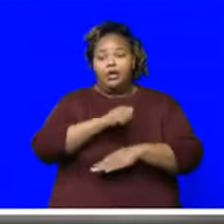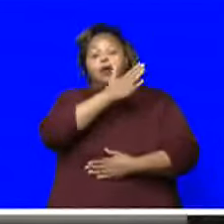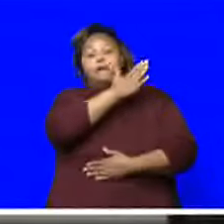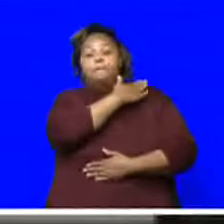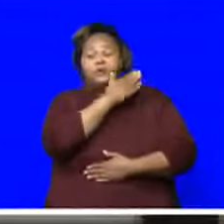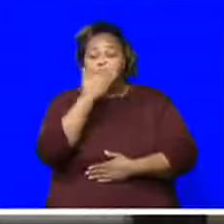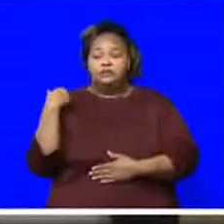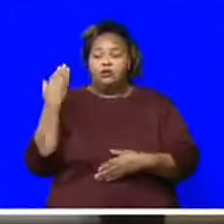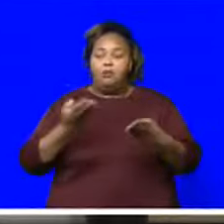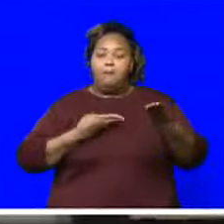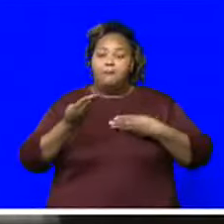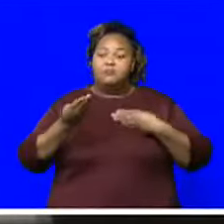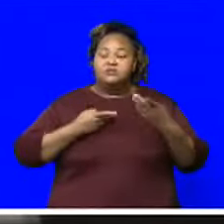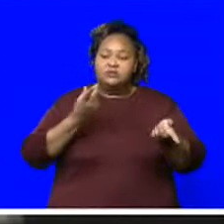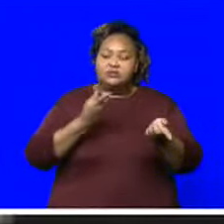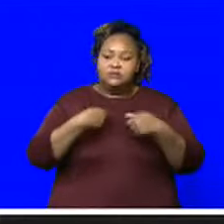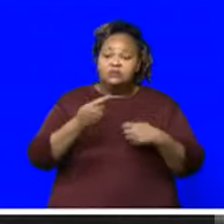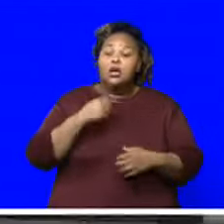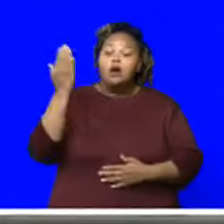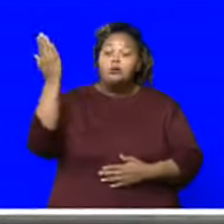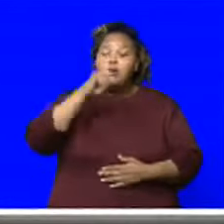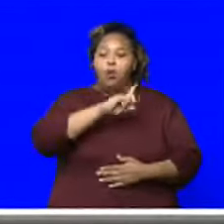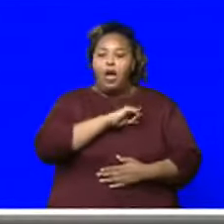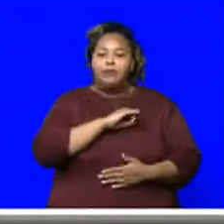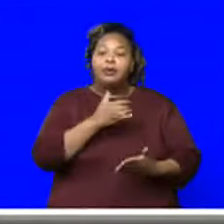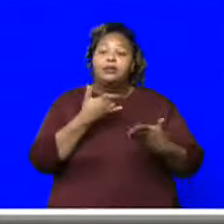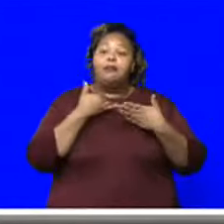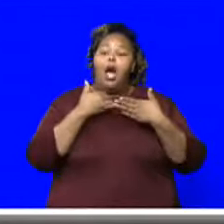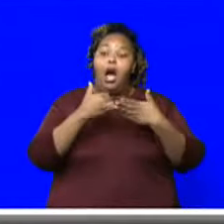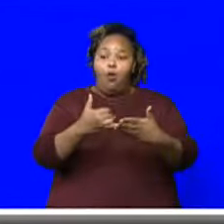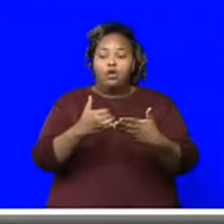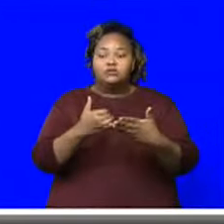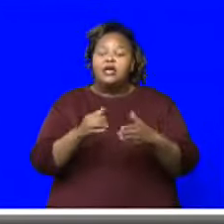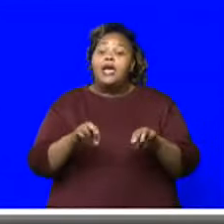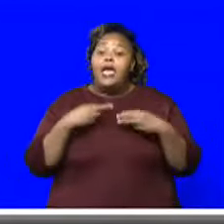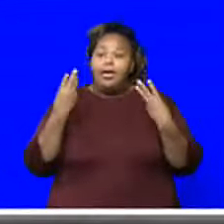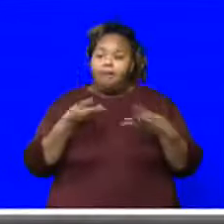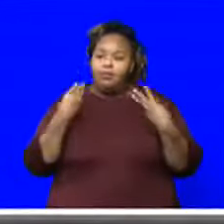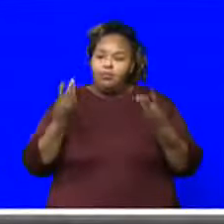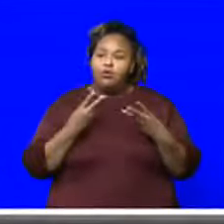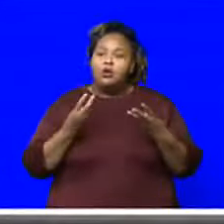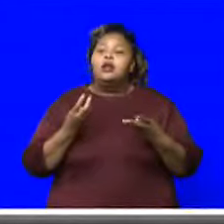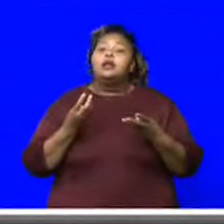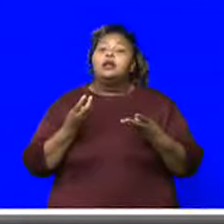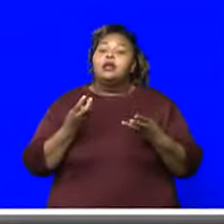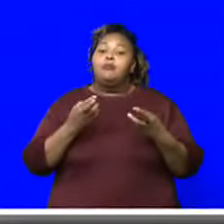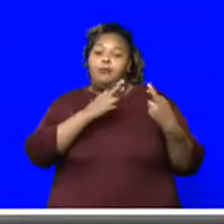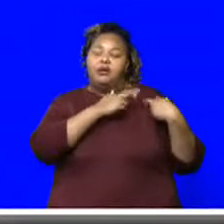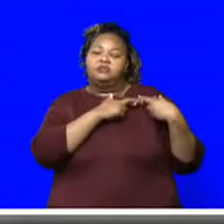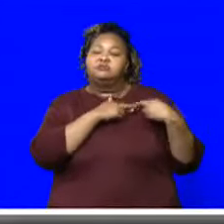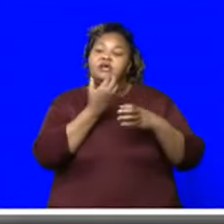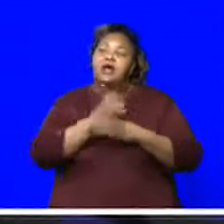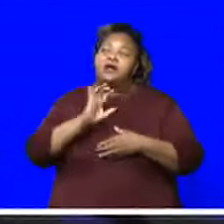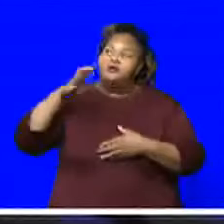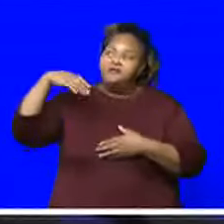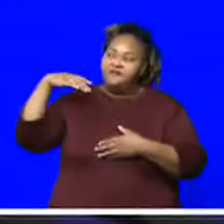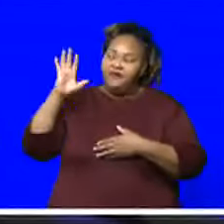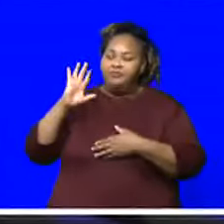was speaking during the Exporters Awards on Wednesday. Even though we've had a very difficult couple of years,